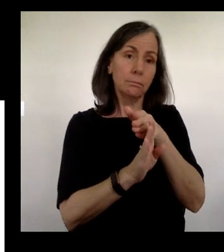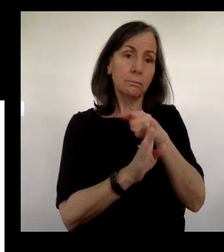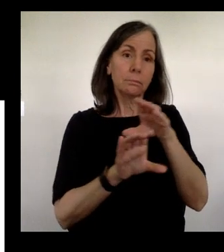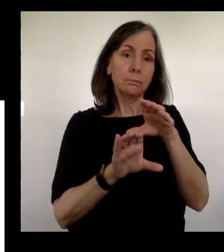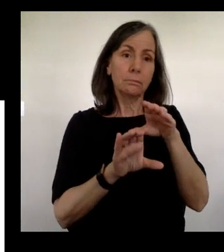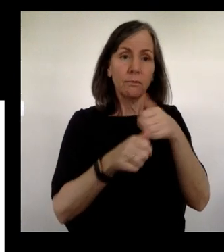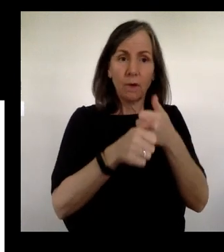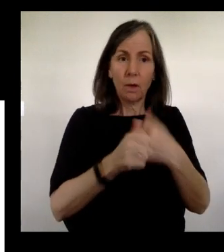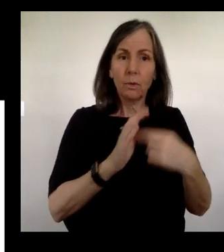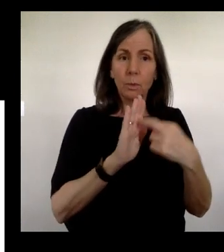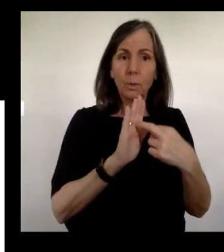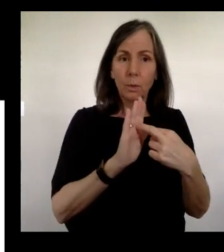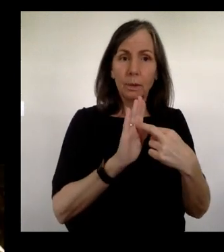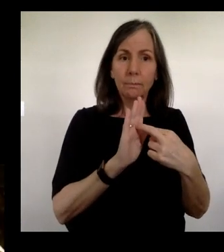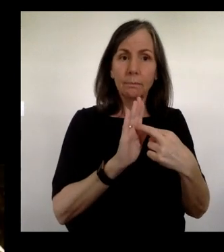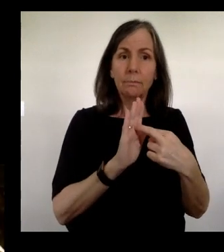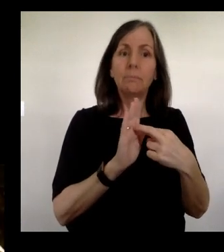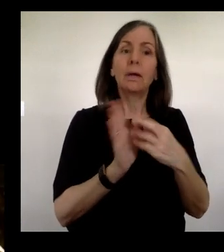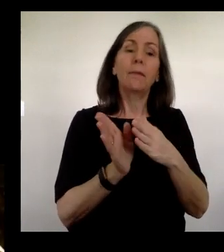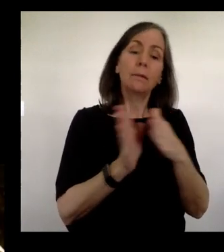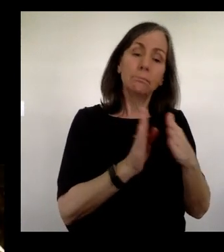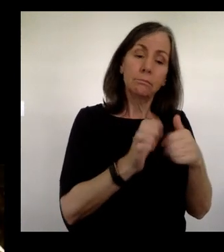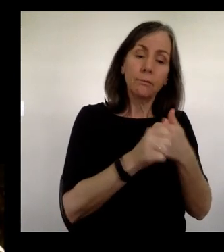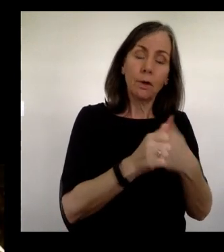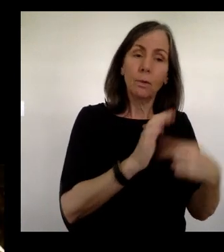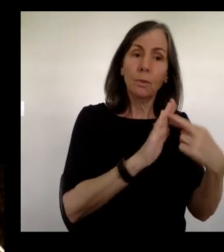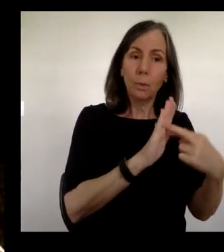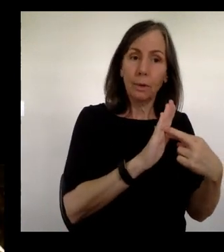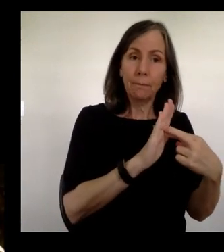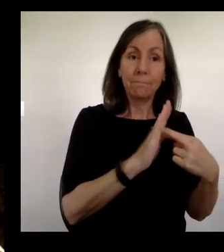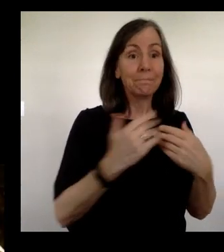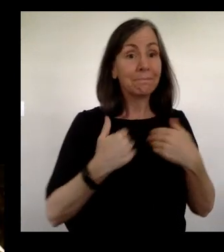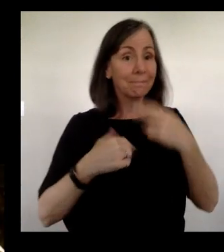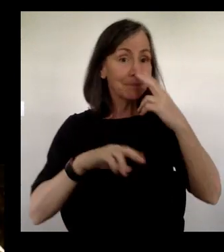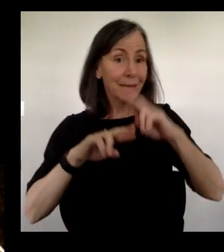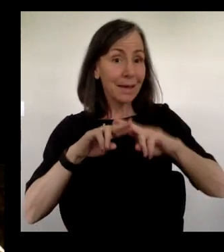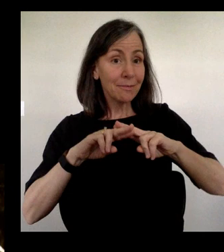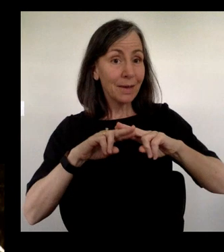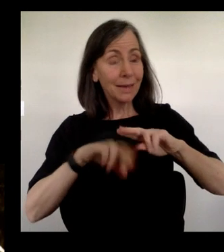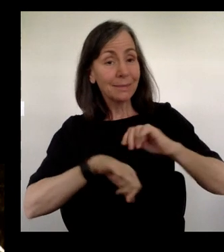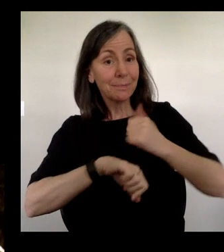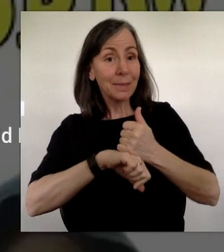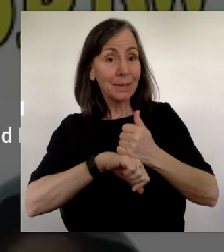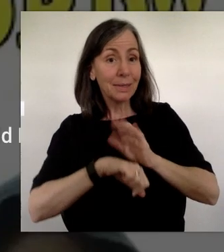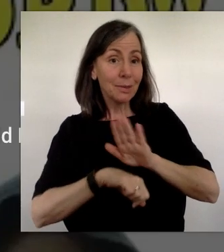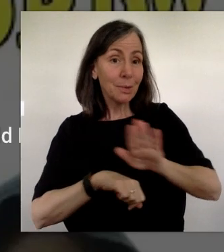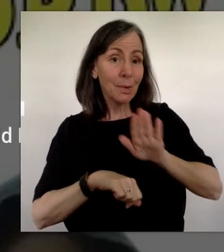is defining your pattern. Have fun building your installation.